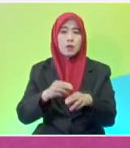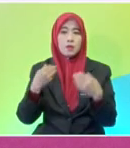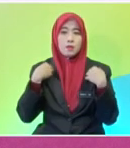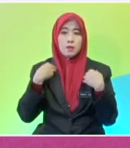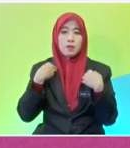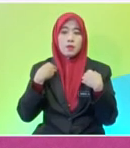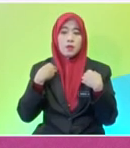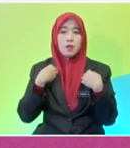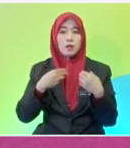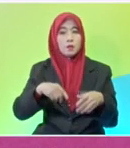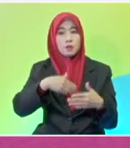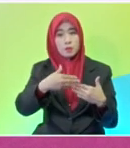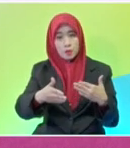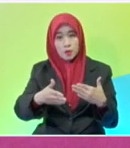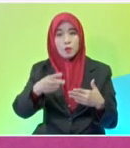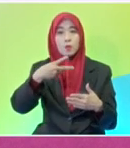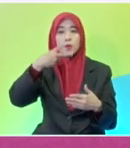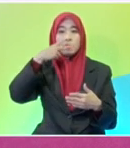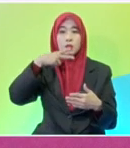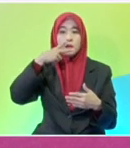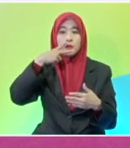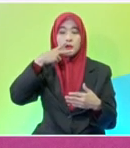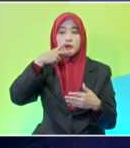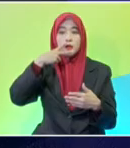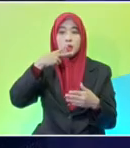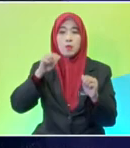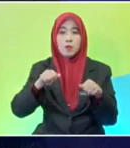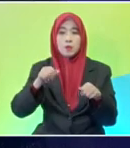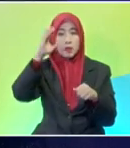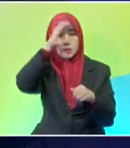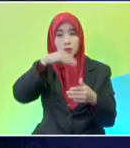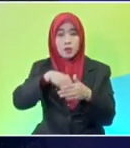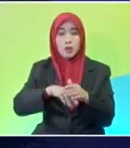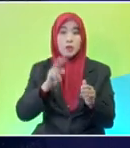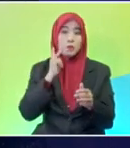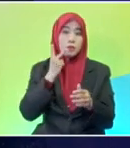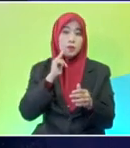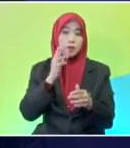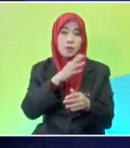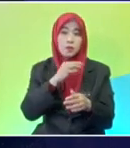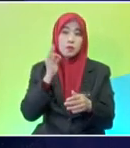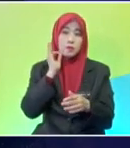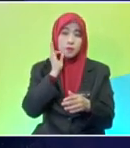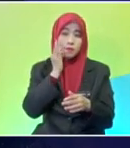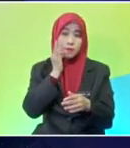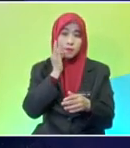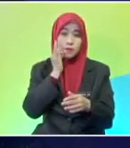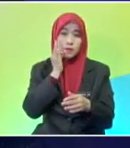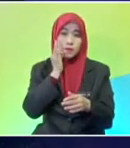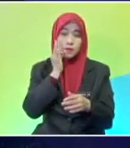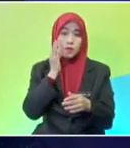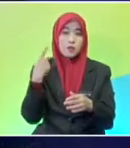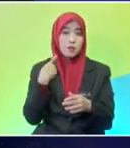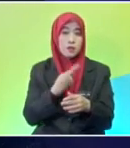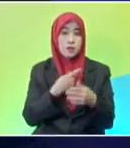go to the vitamins. Okay, vitamins we can find in vegetables and fruits. We have some vegetables and fruits